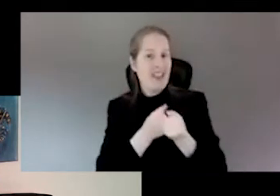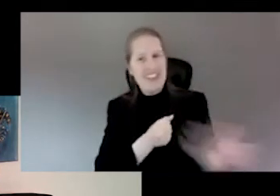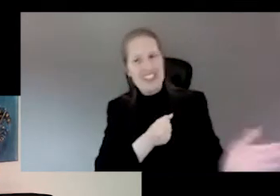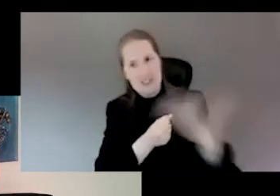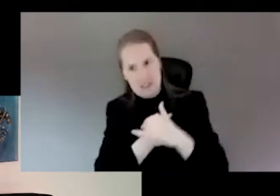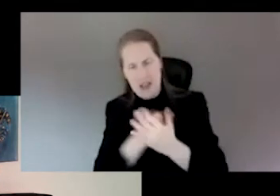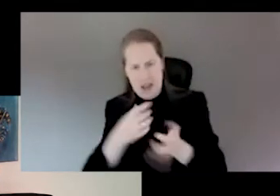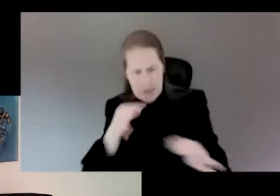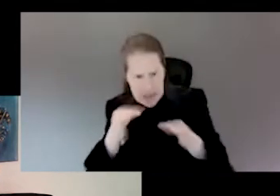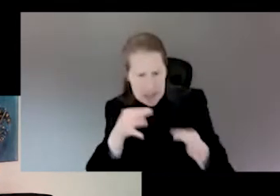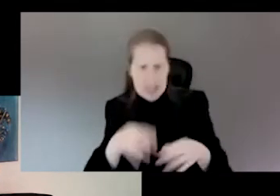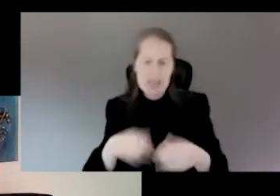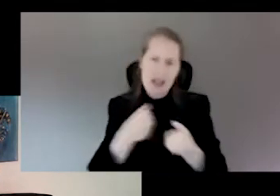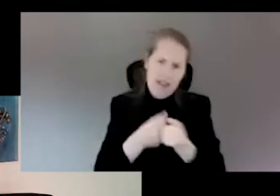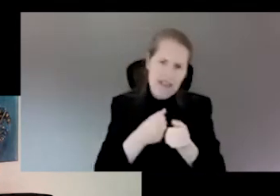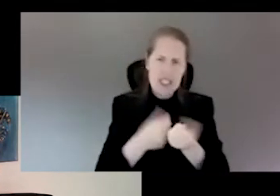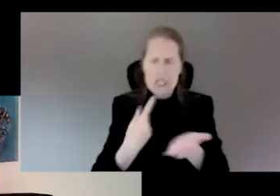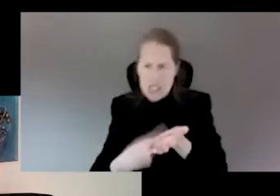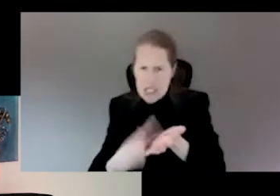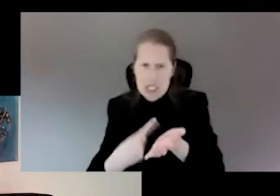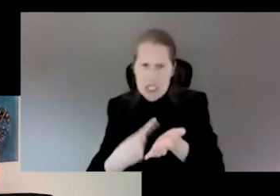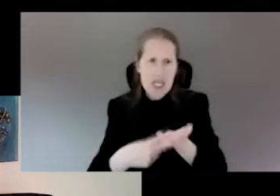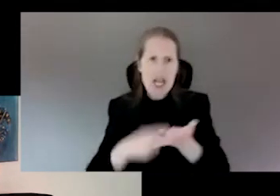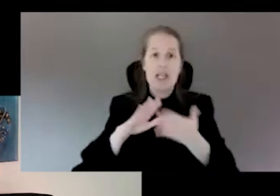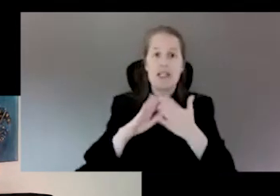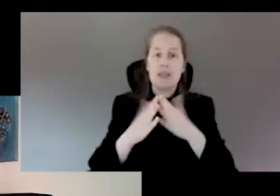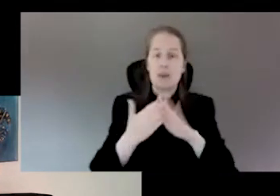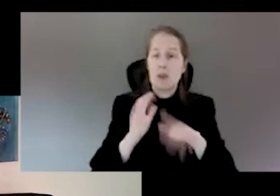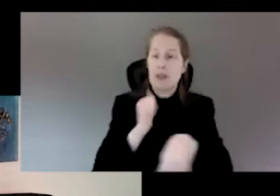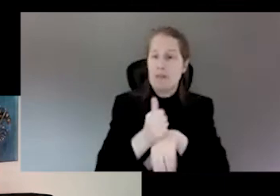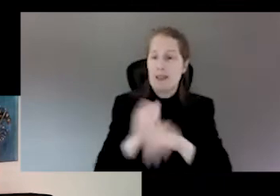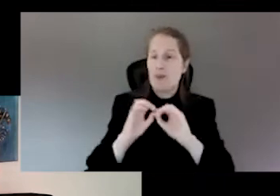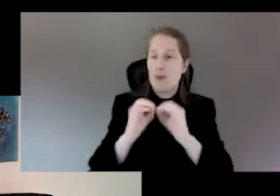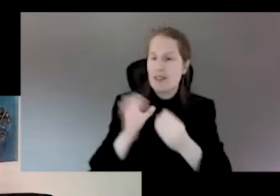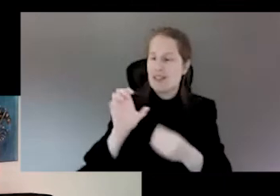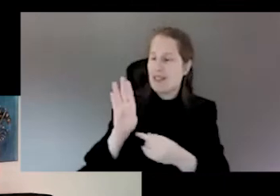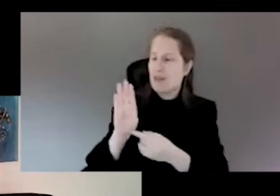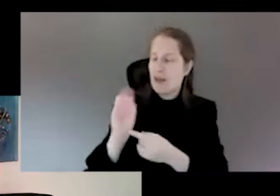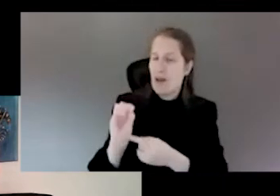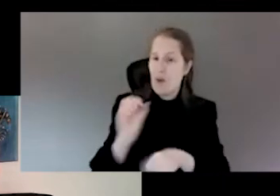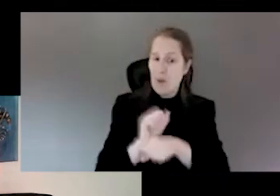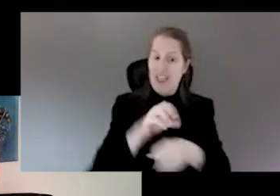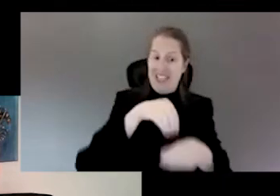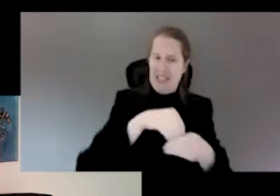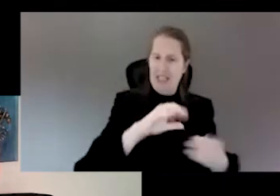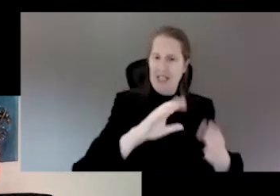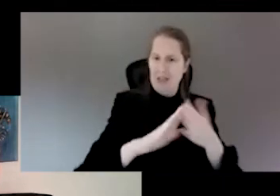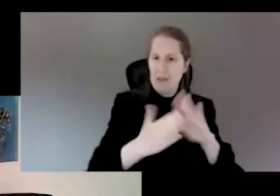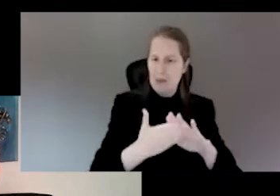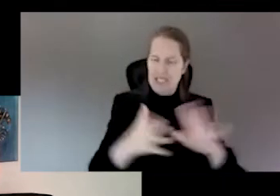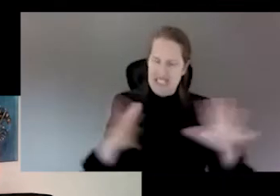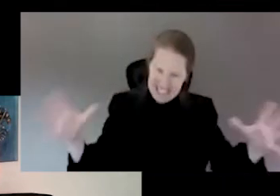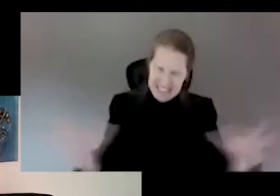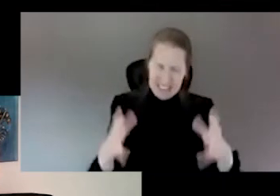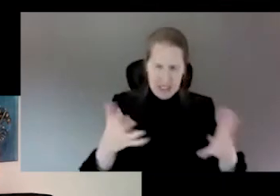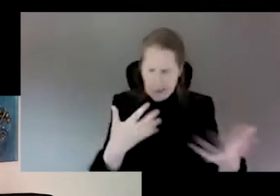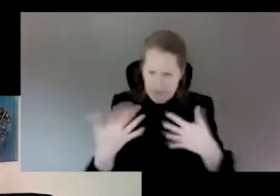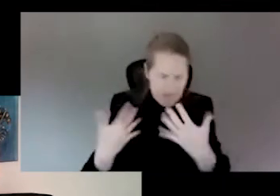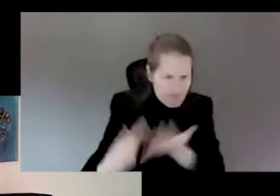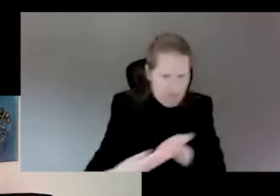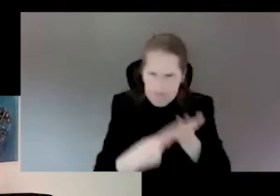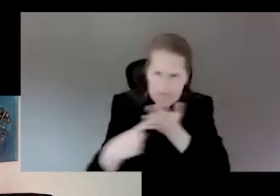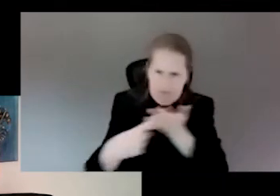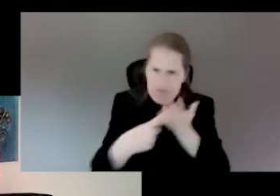in advocates, and we brought in community-based organizations who are working directly in the community with our populations to start to